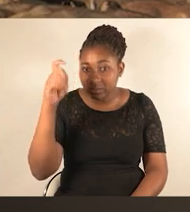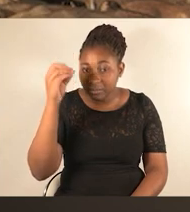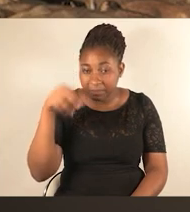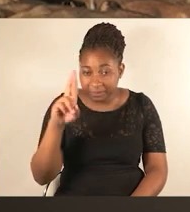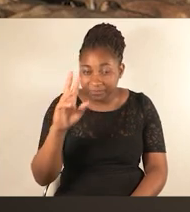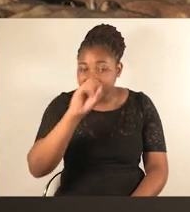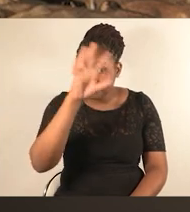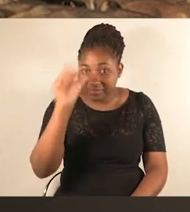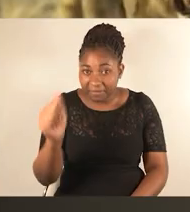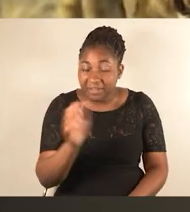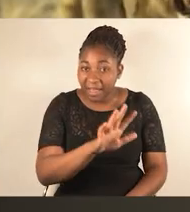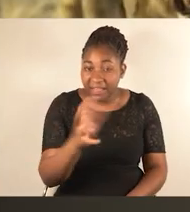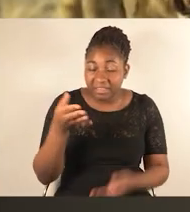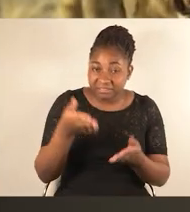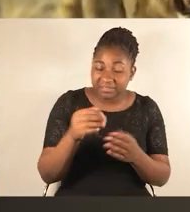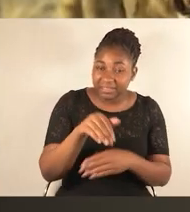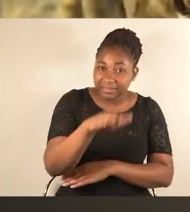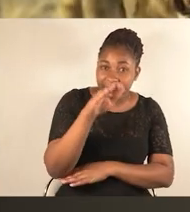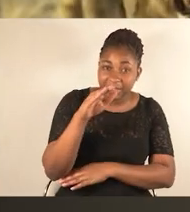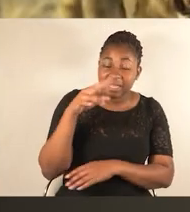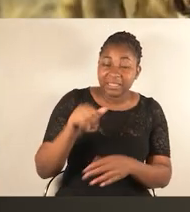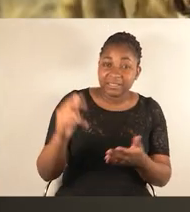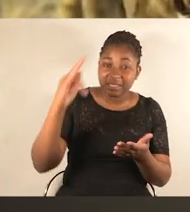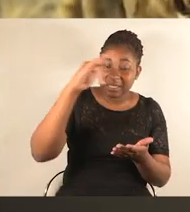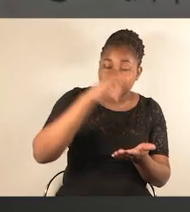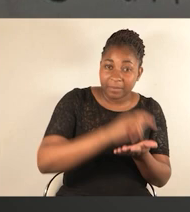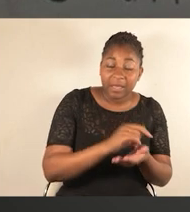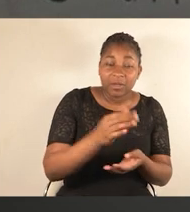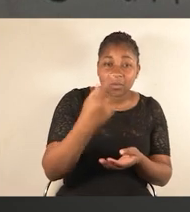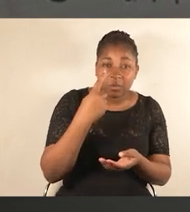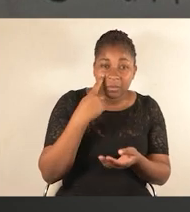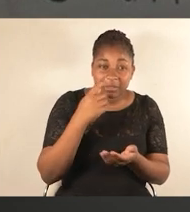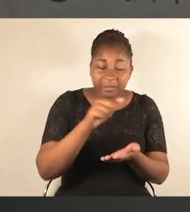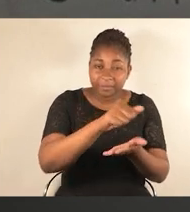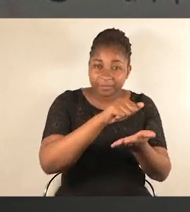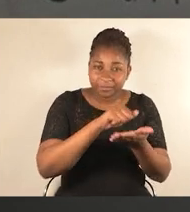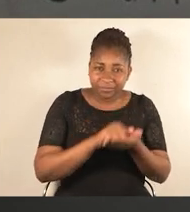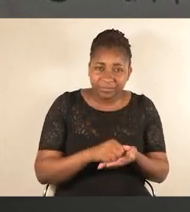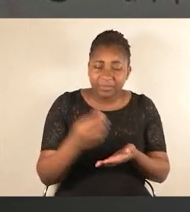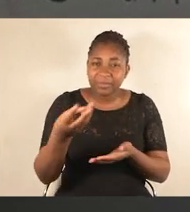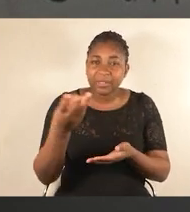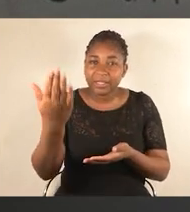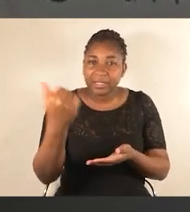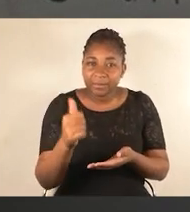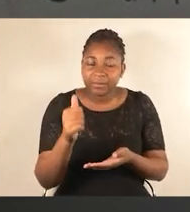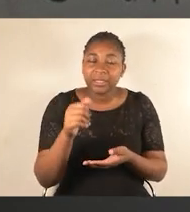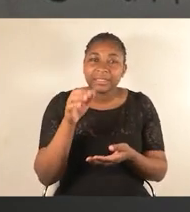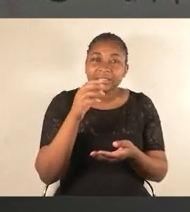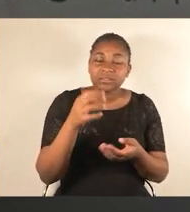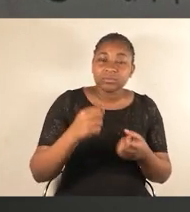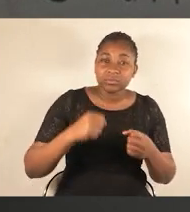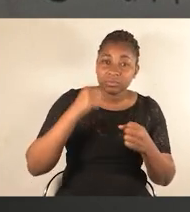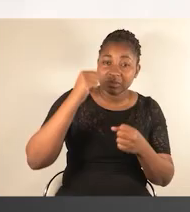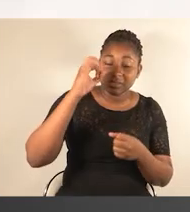and Kruger National Park in South Africa. The airport also provides access to green fuels at